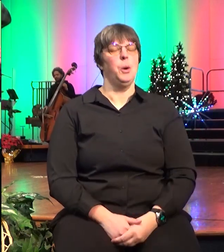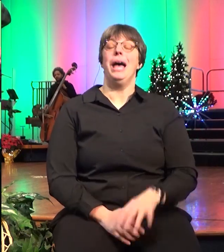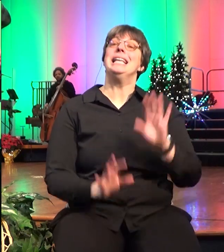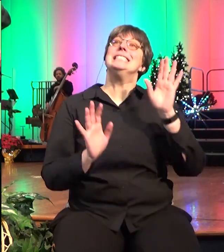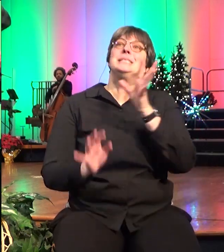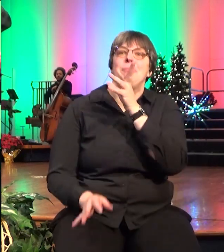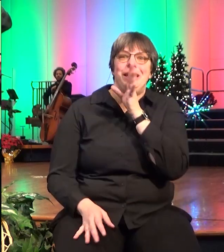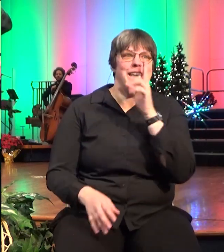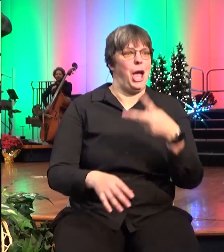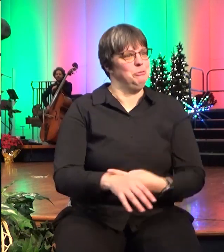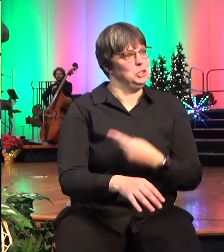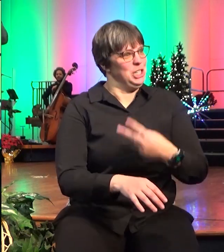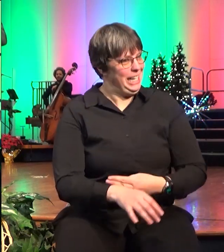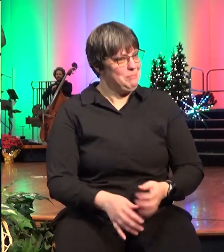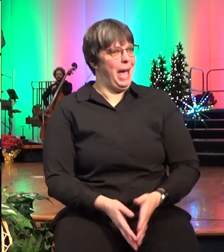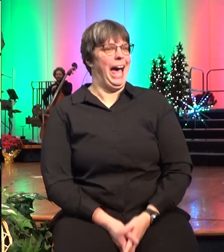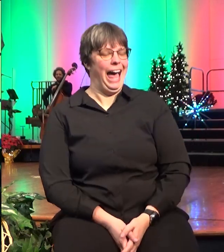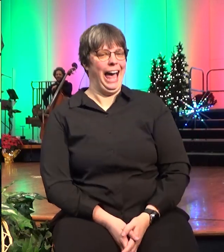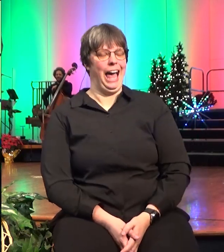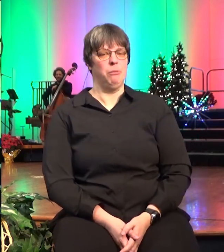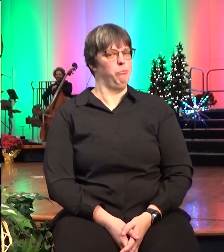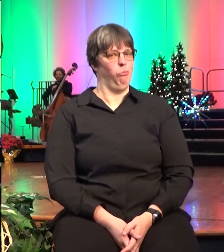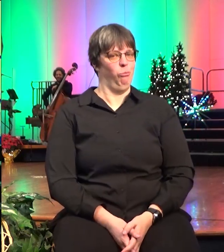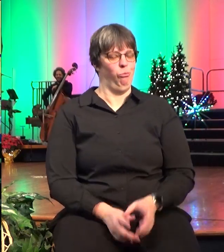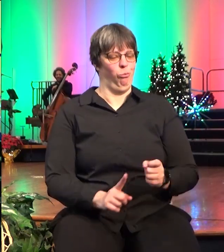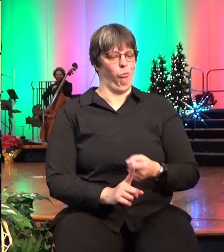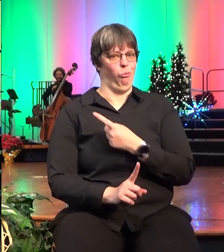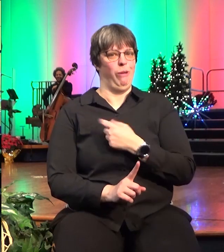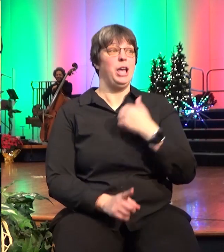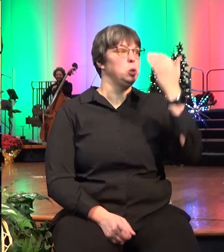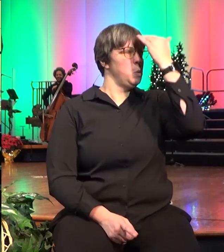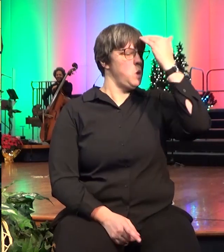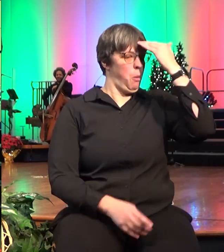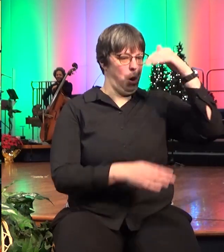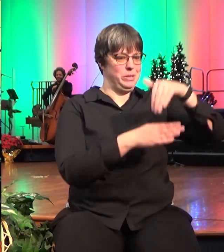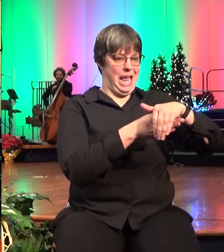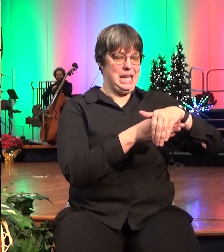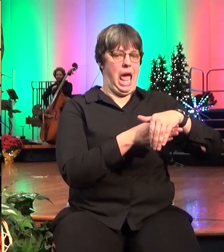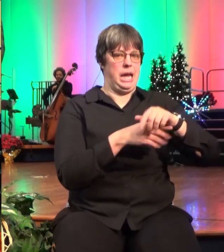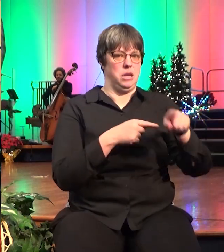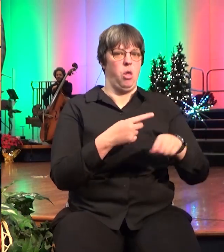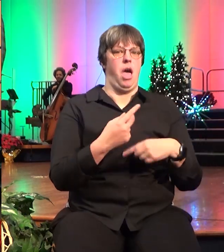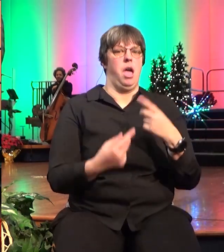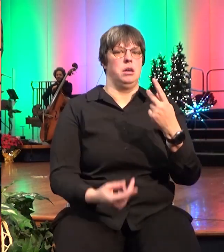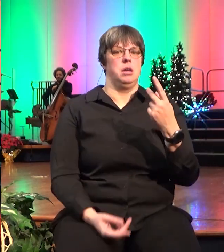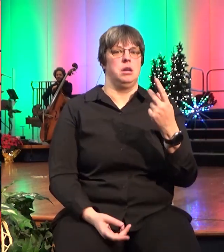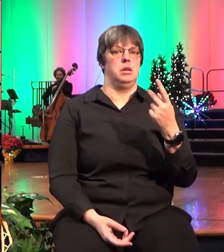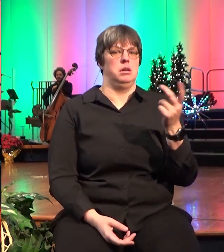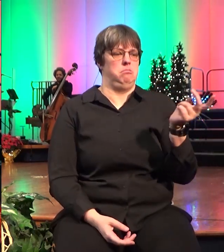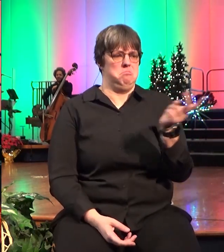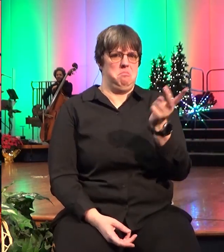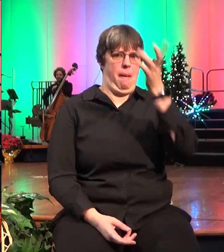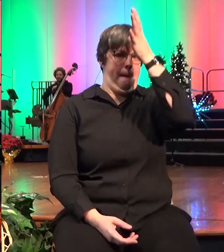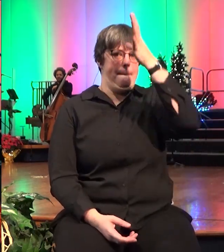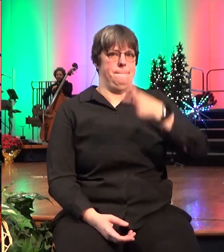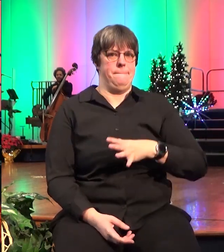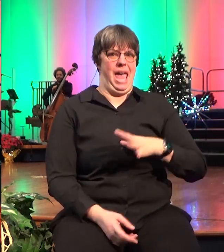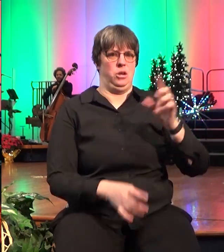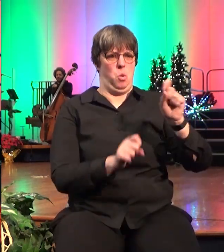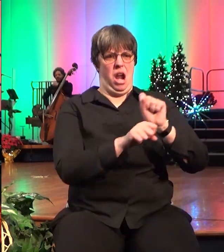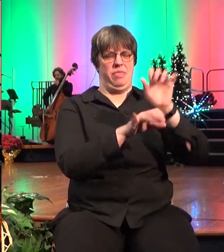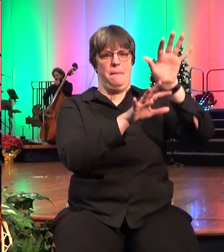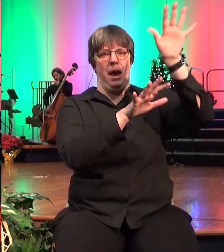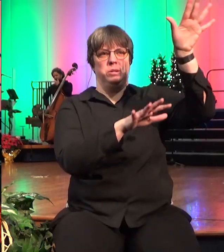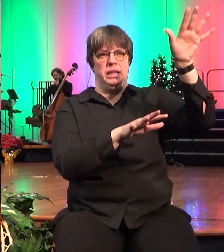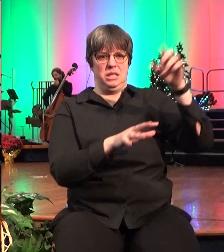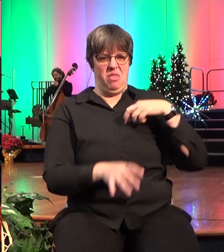sheep, You know, it was on a night much like this that Will and Phil were out on their land up in the mountains, and they walked out onto a